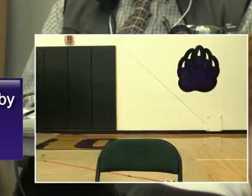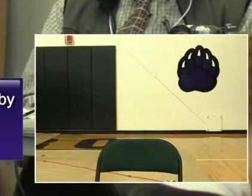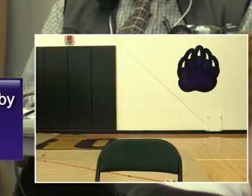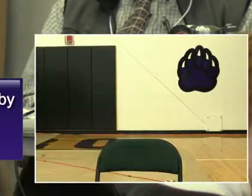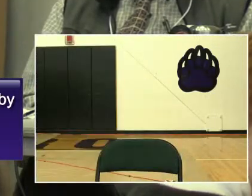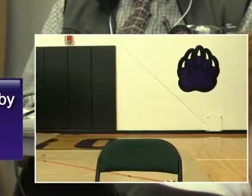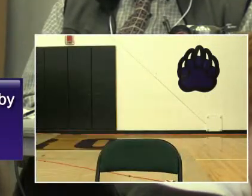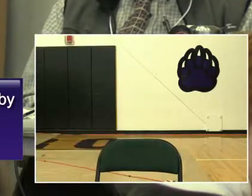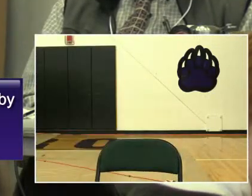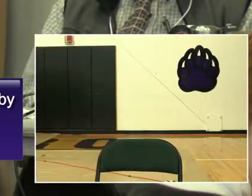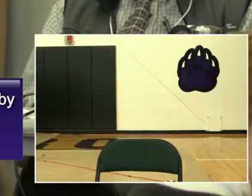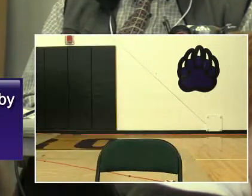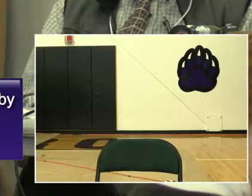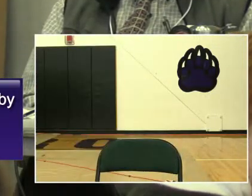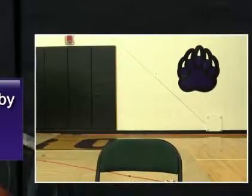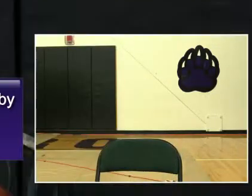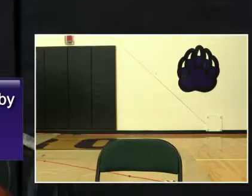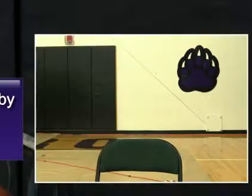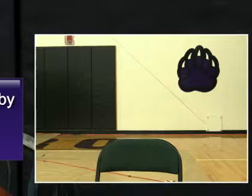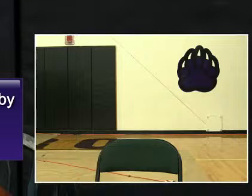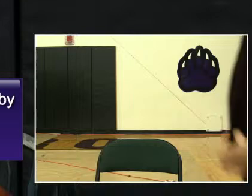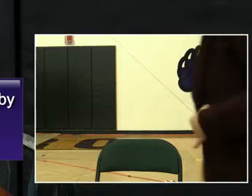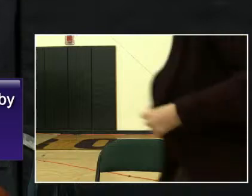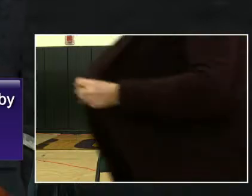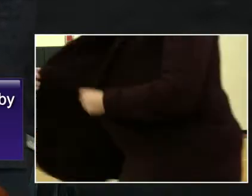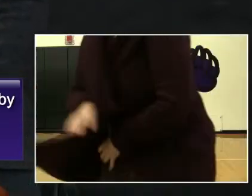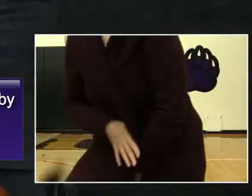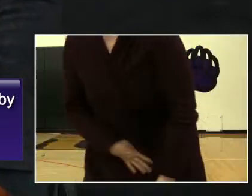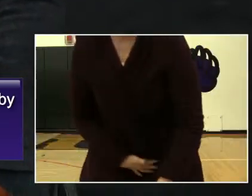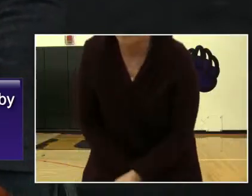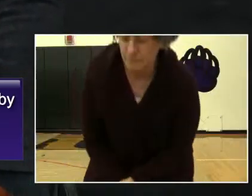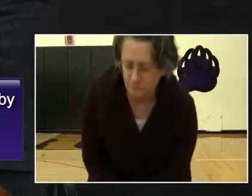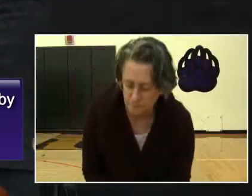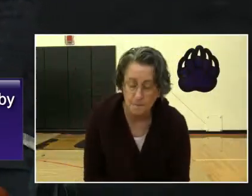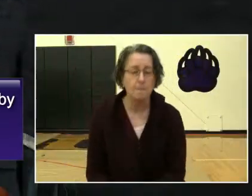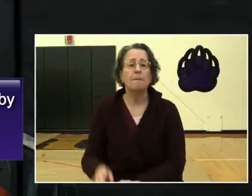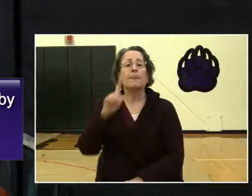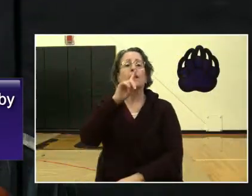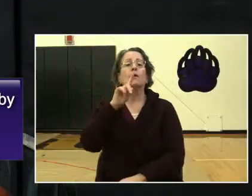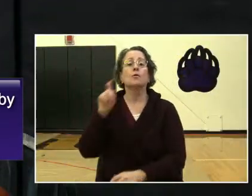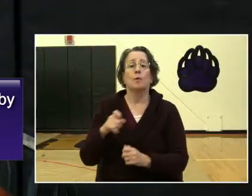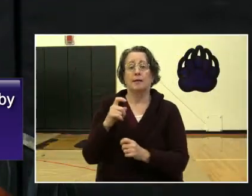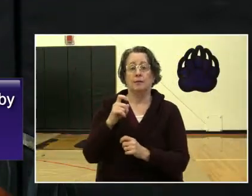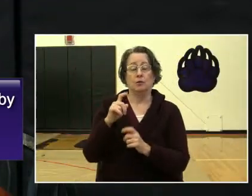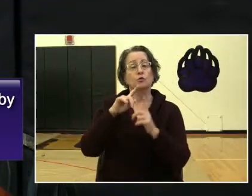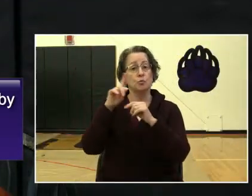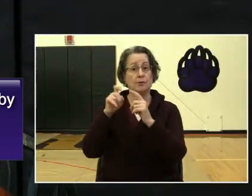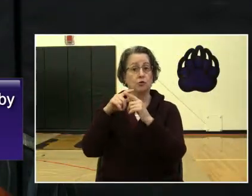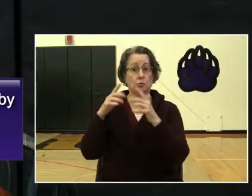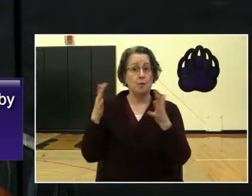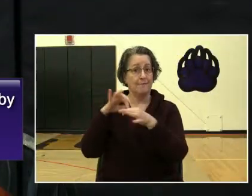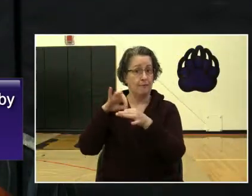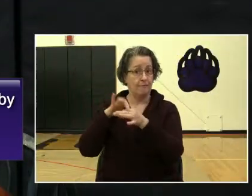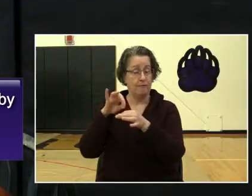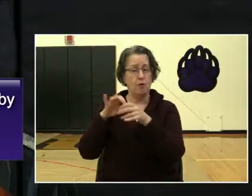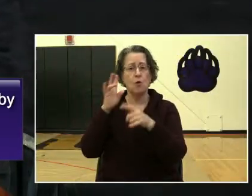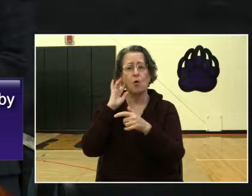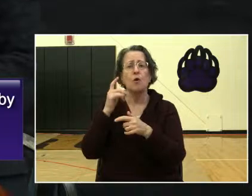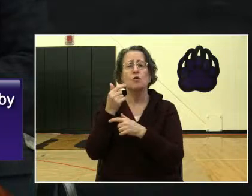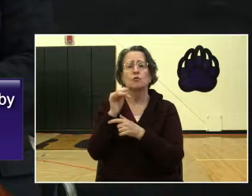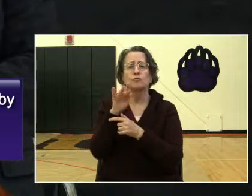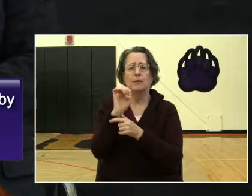amendment the question is on the uh Grace amendment to increase the budget by